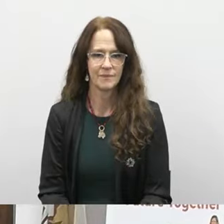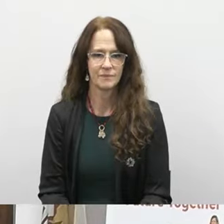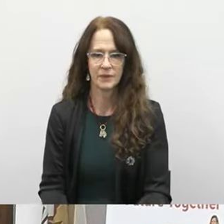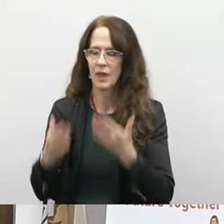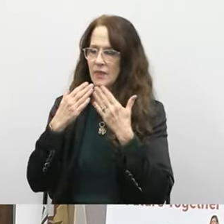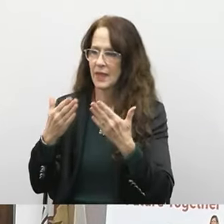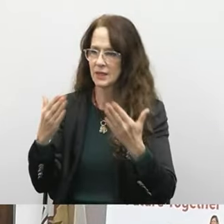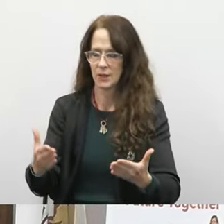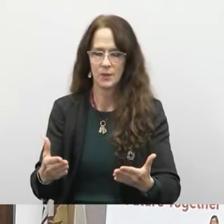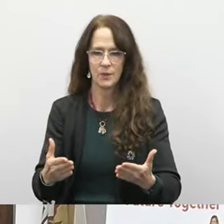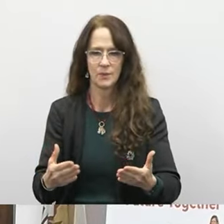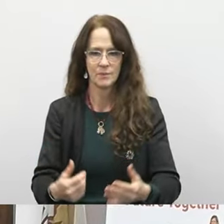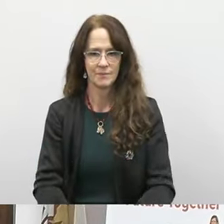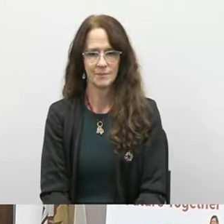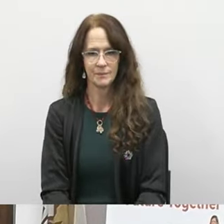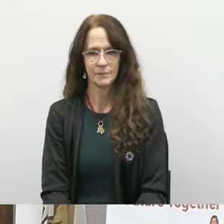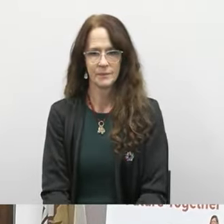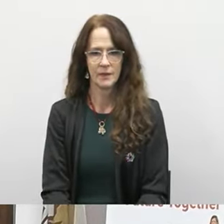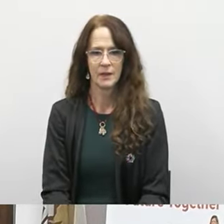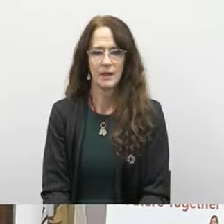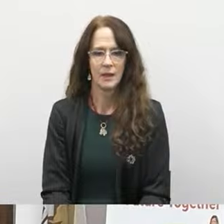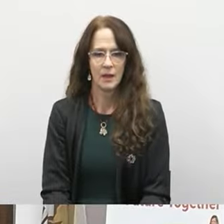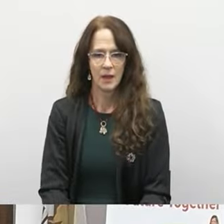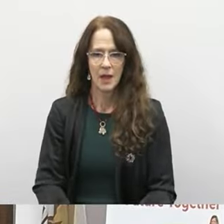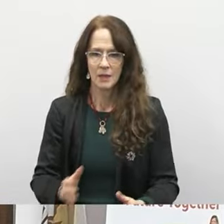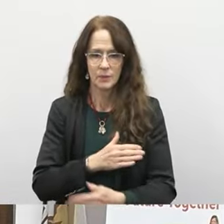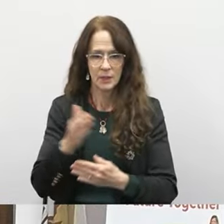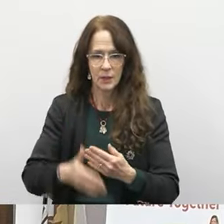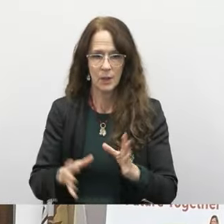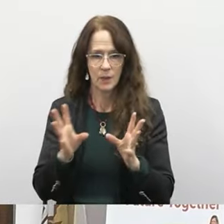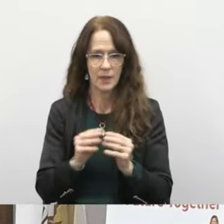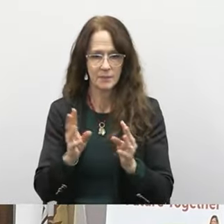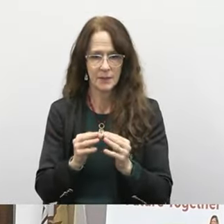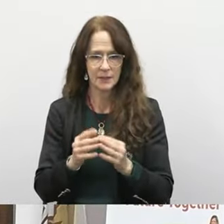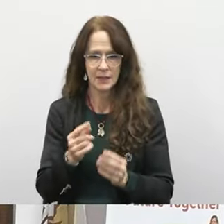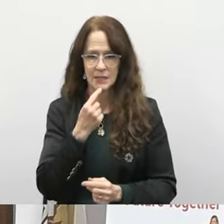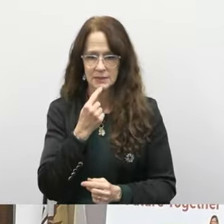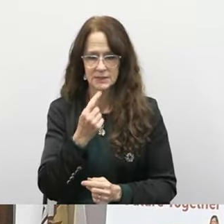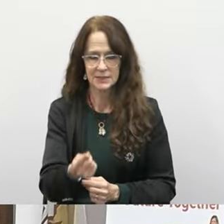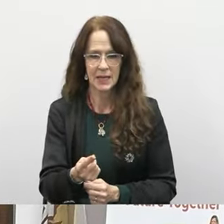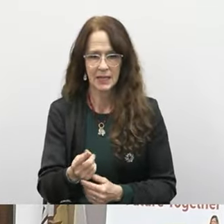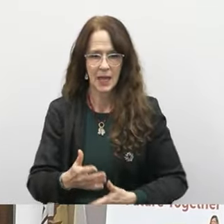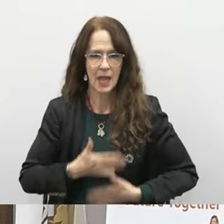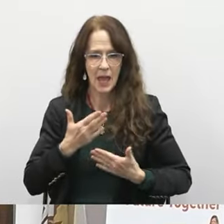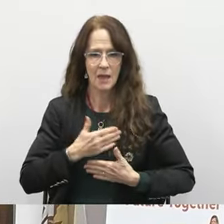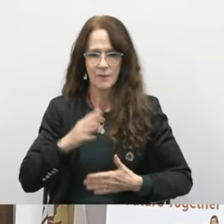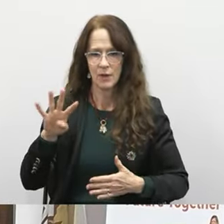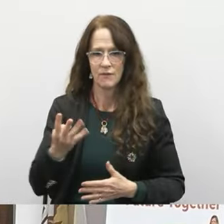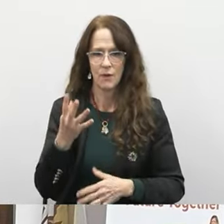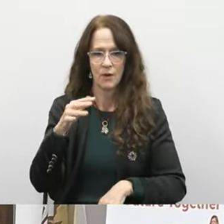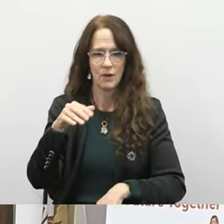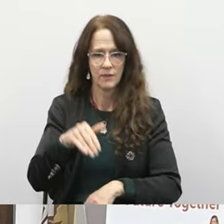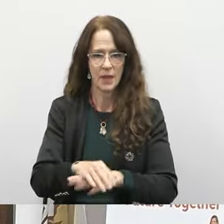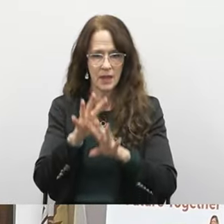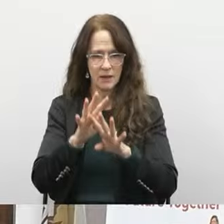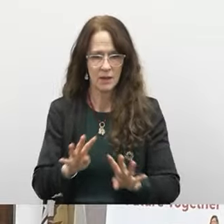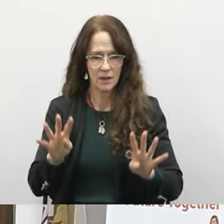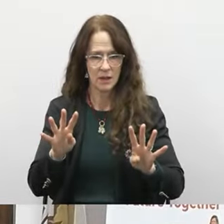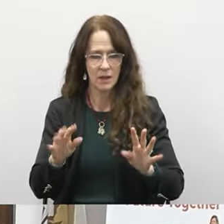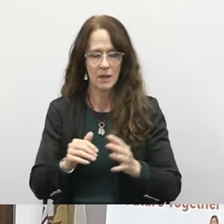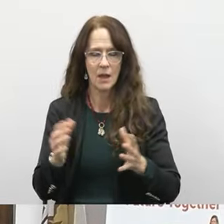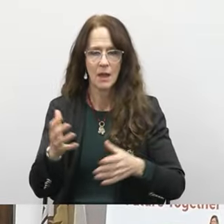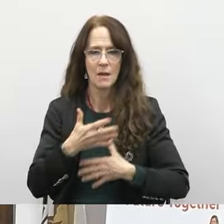Thank you. So as we conclude this meeting, I'll just say happy 4th night of Hanukkah, Merry